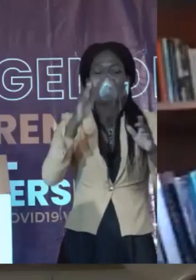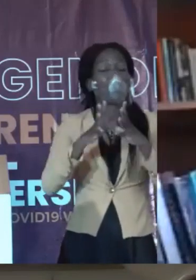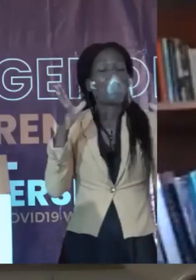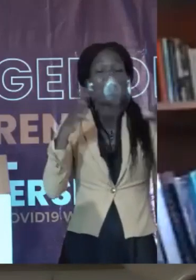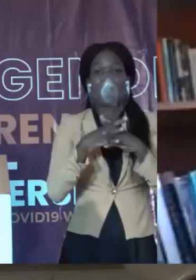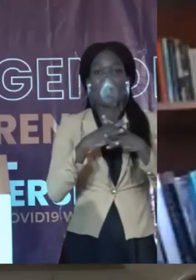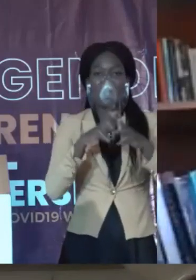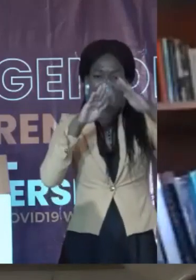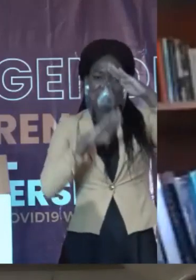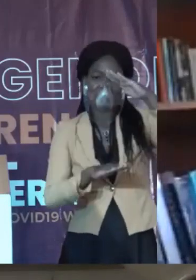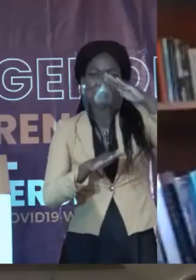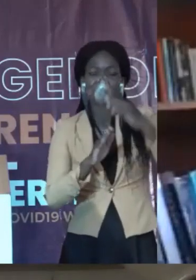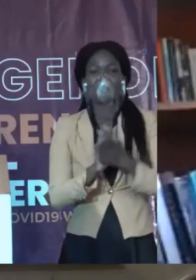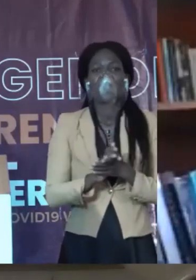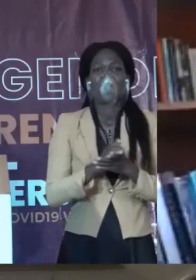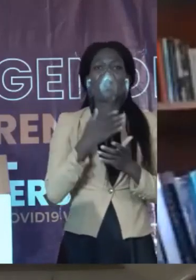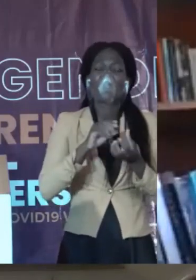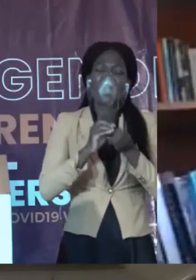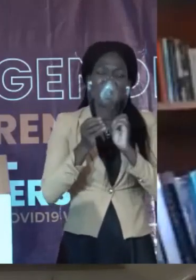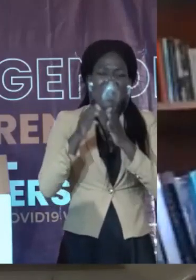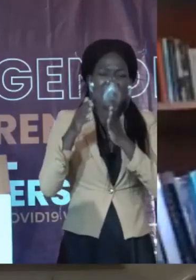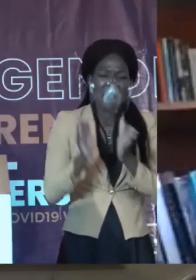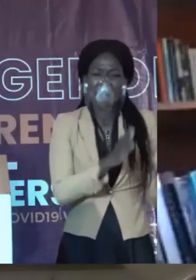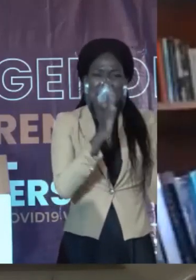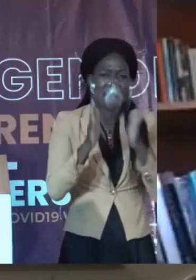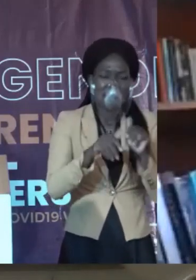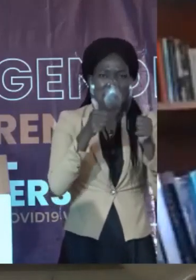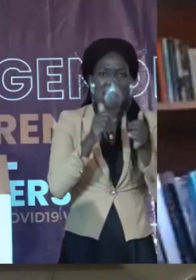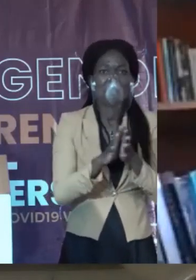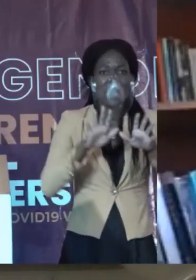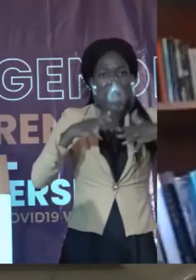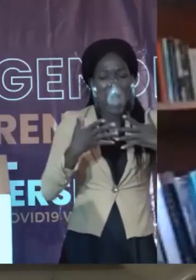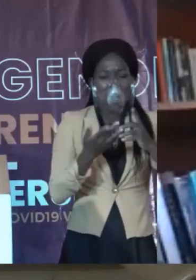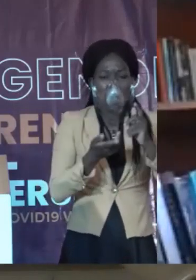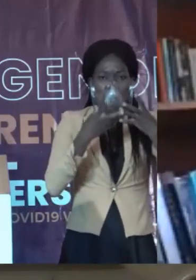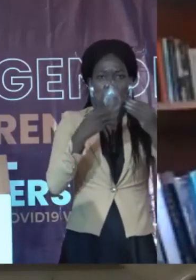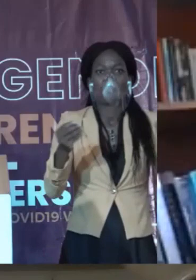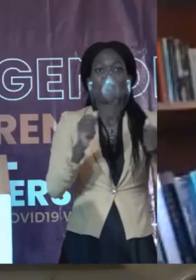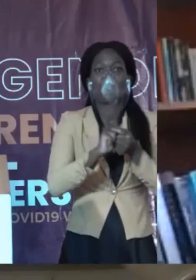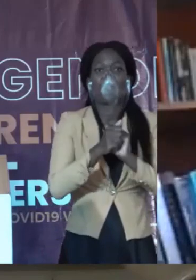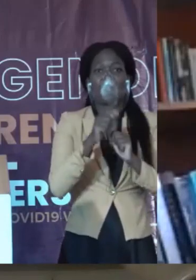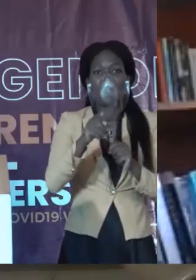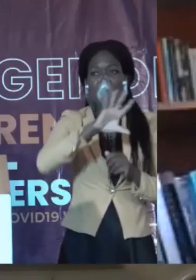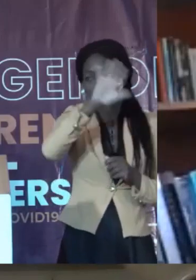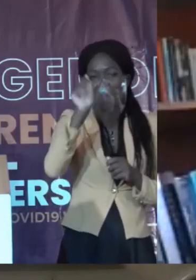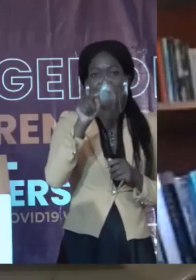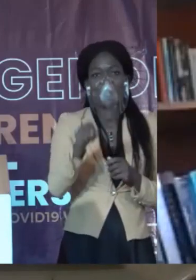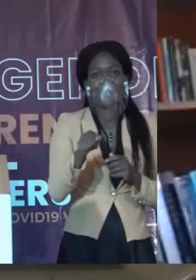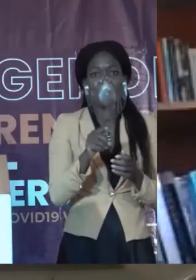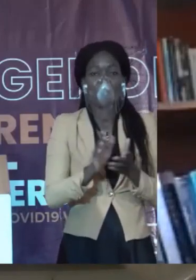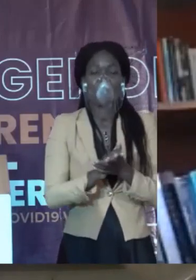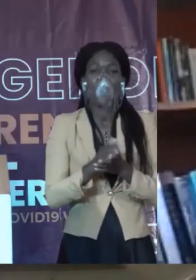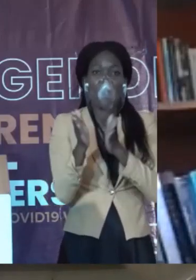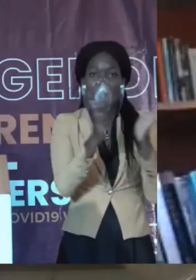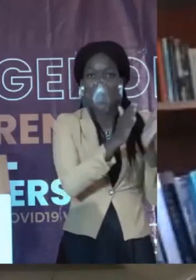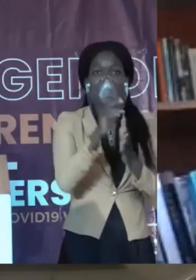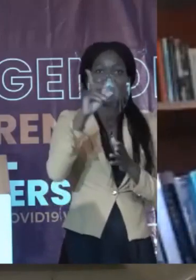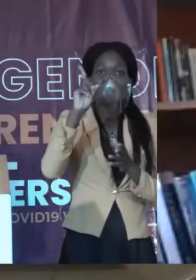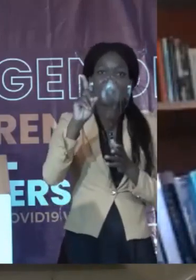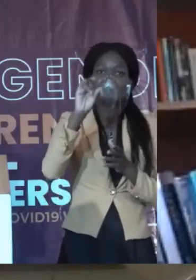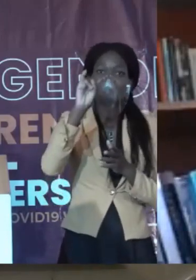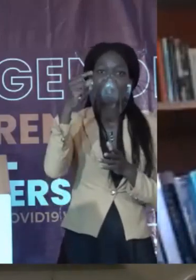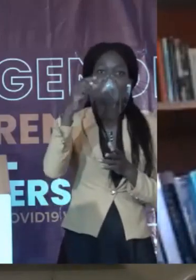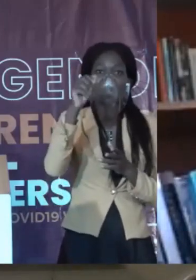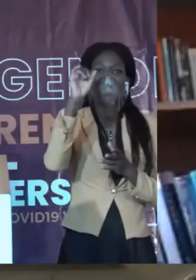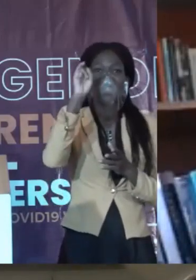range of strategy that we need around digital, which for Africa is even much more urgent now